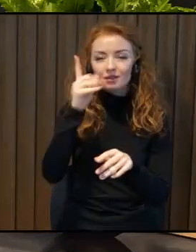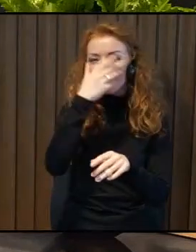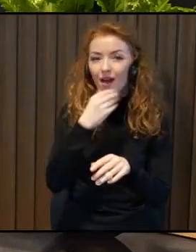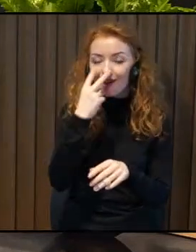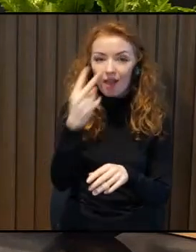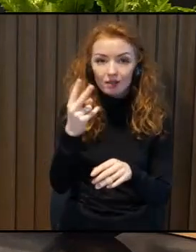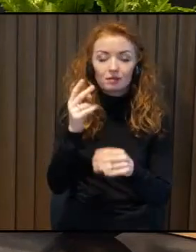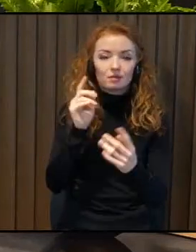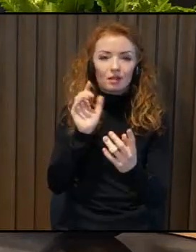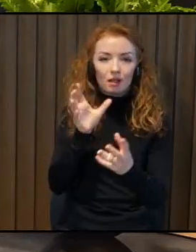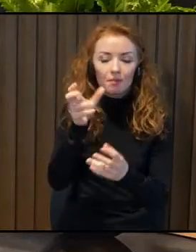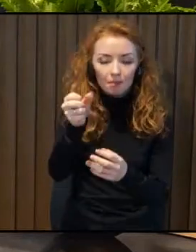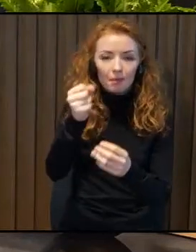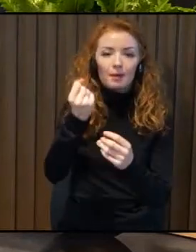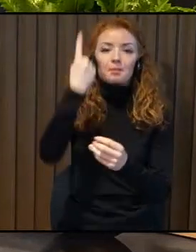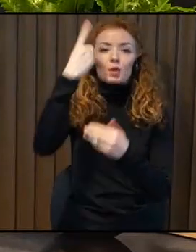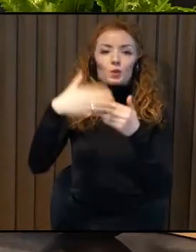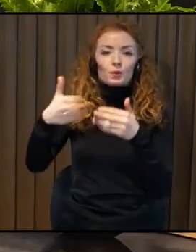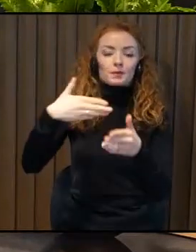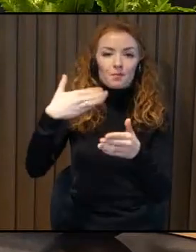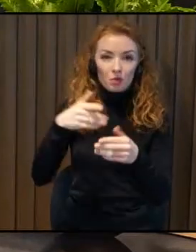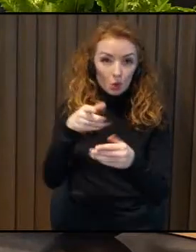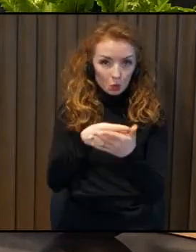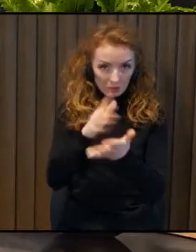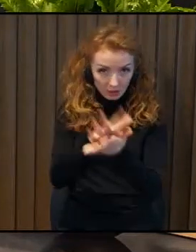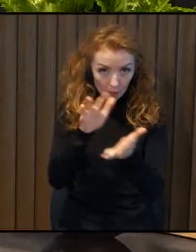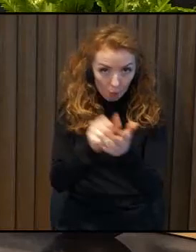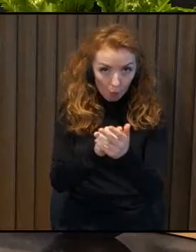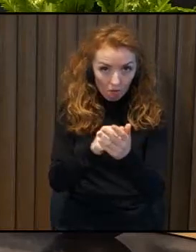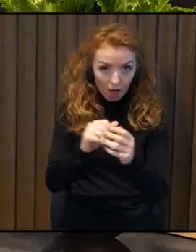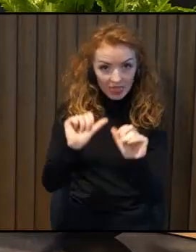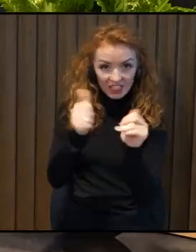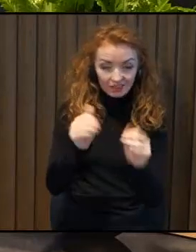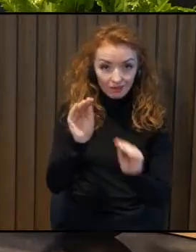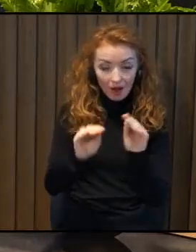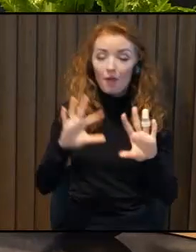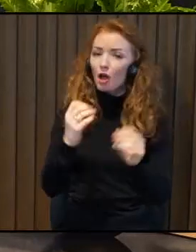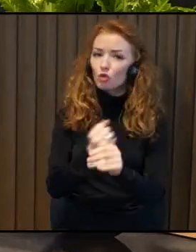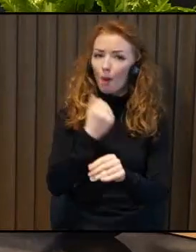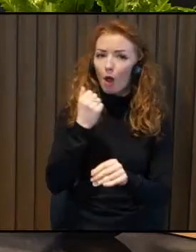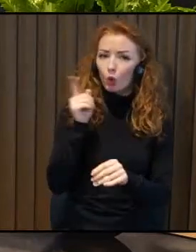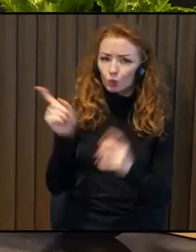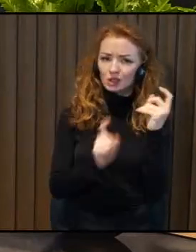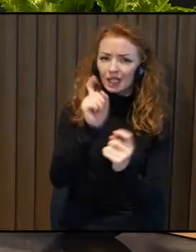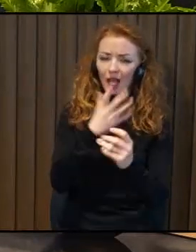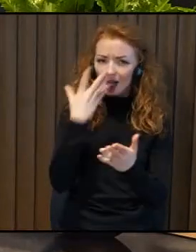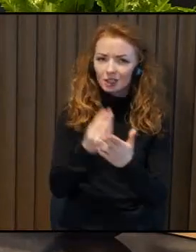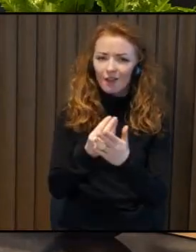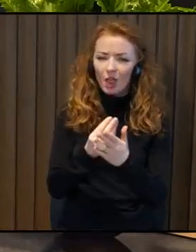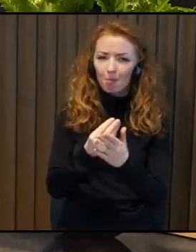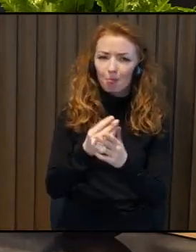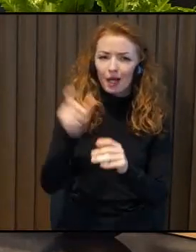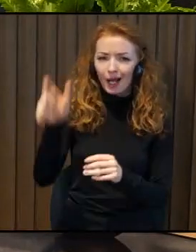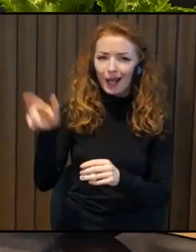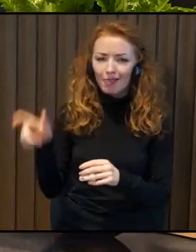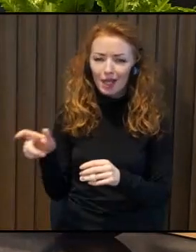design? For example, if you are foreseeing a glass wall, why should you draw something on them